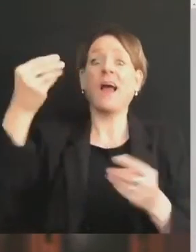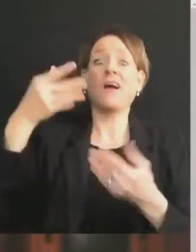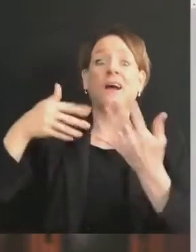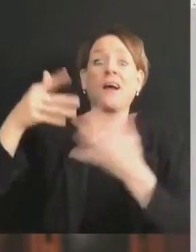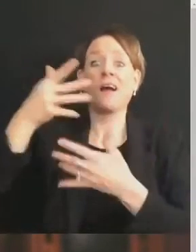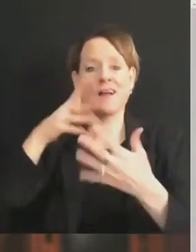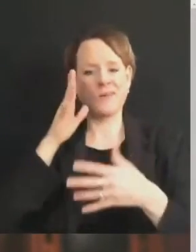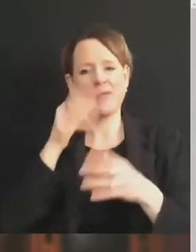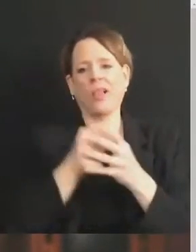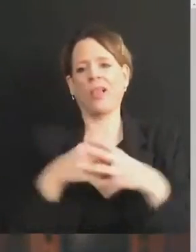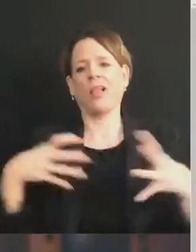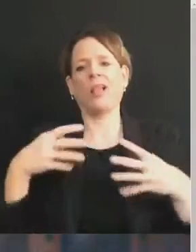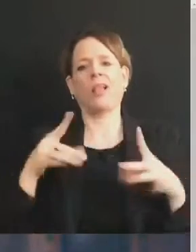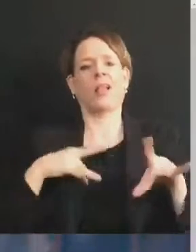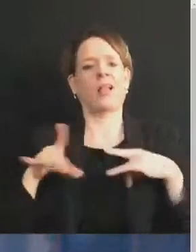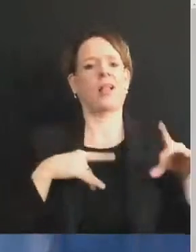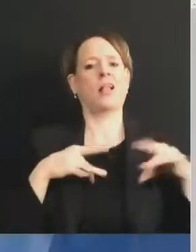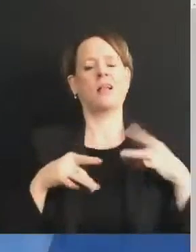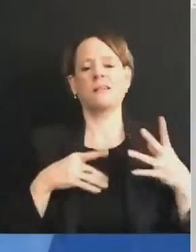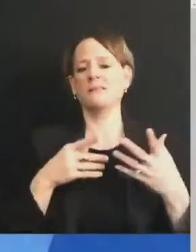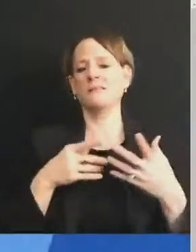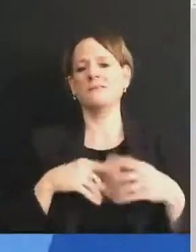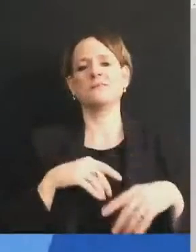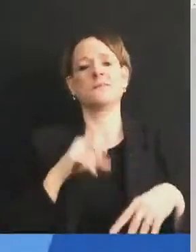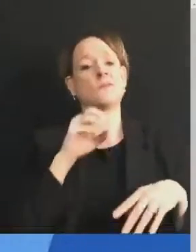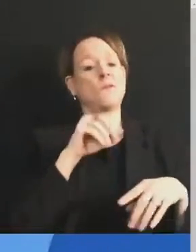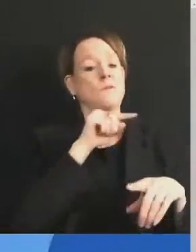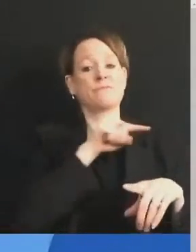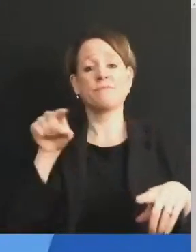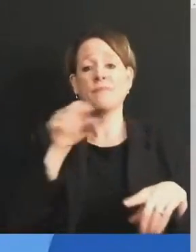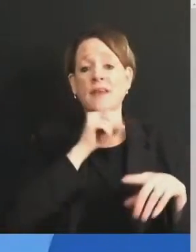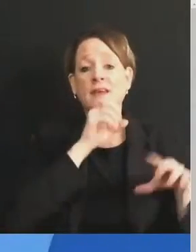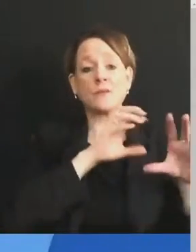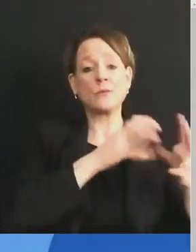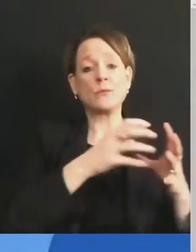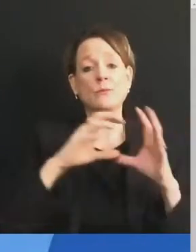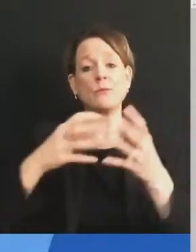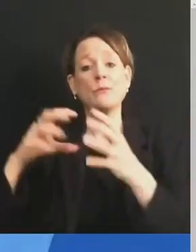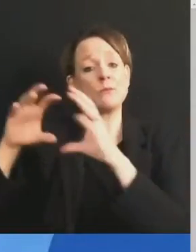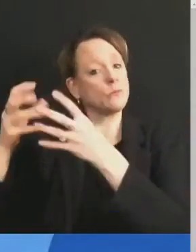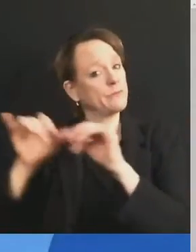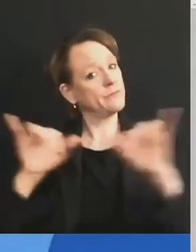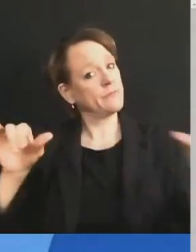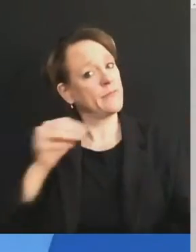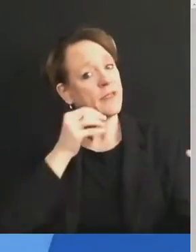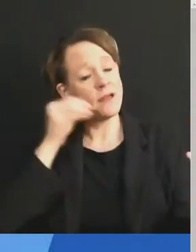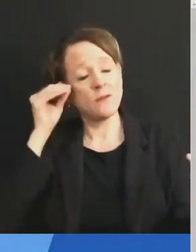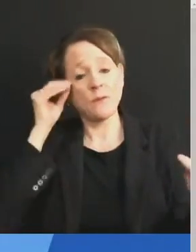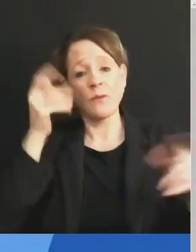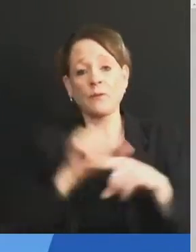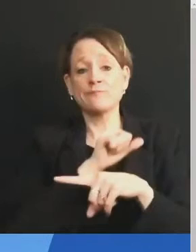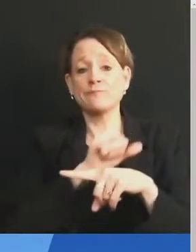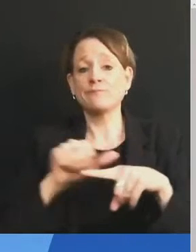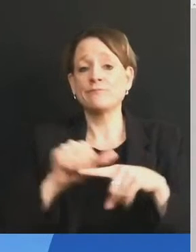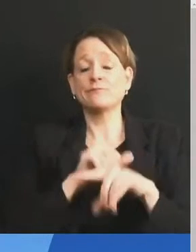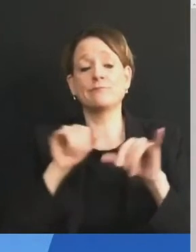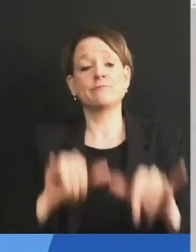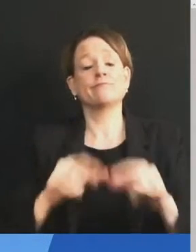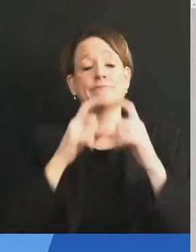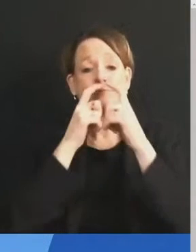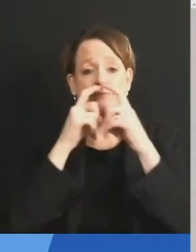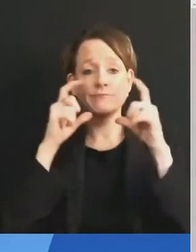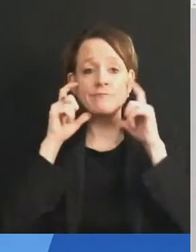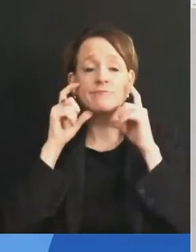and physical distance. Thank you, Erin. Now to Emily Davies from WSAW-TV in Wausau. Emily.